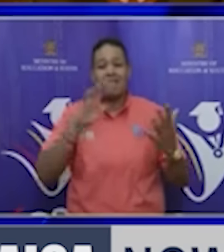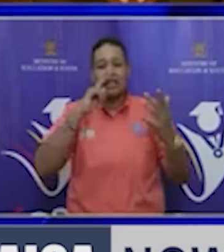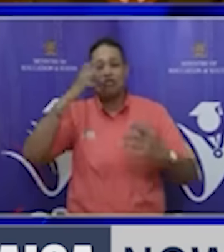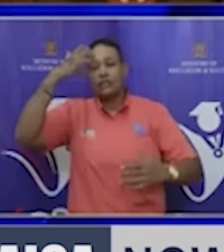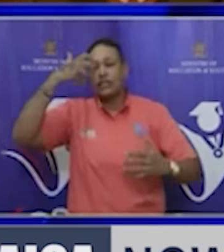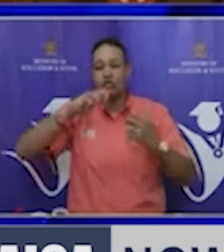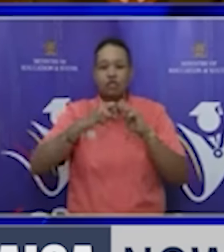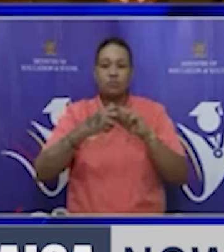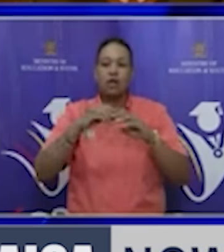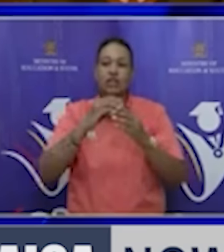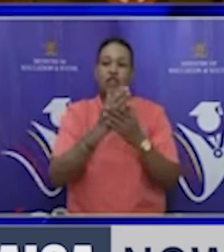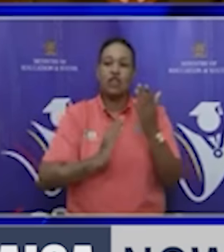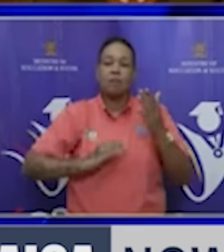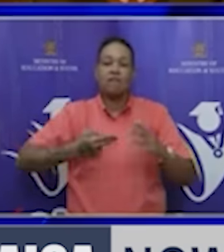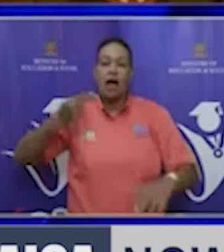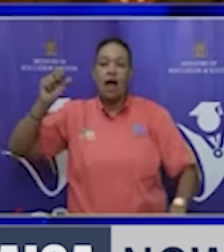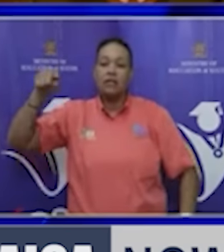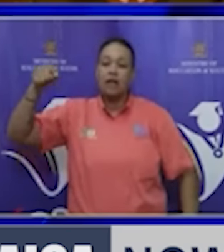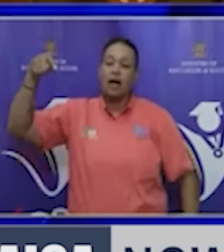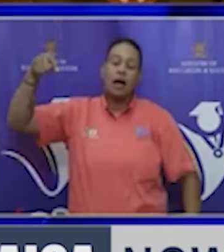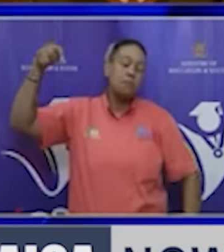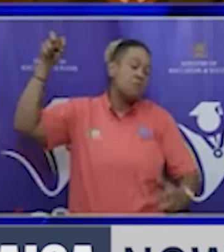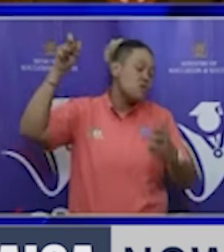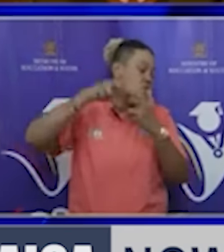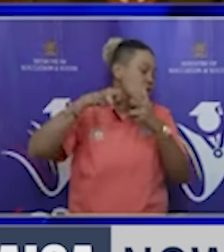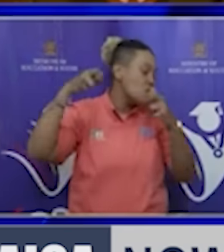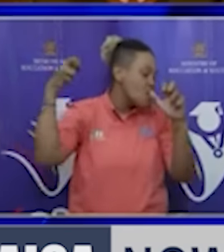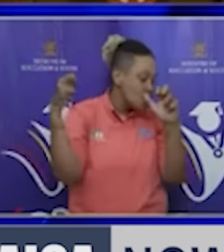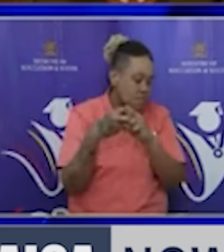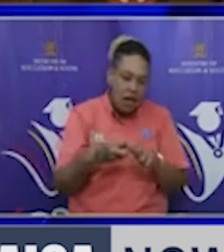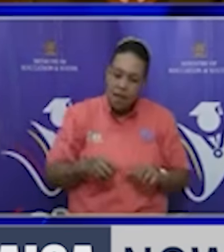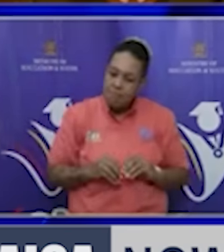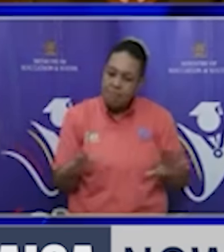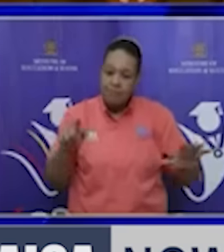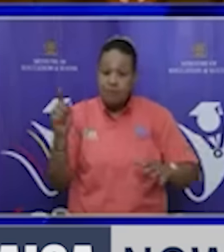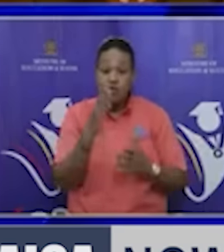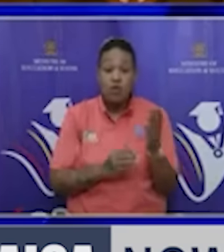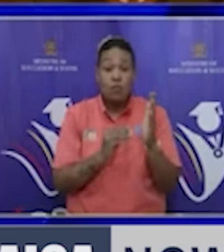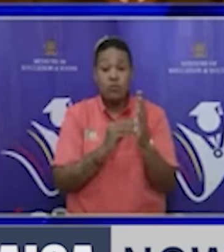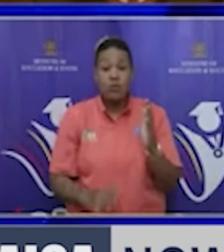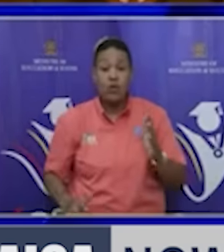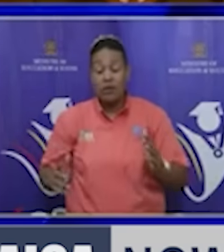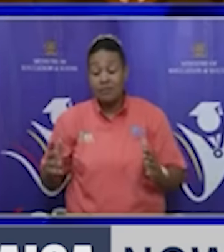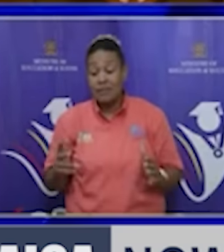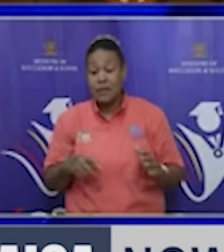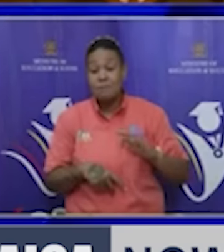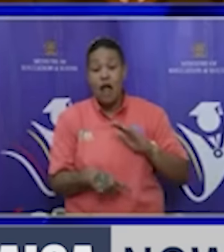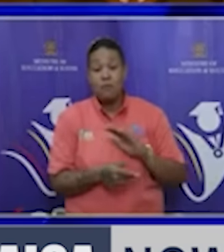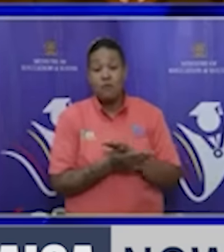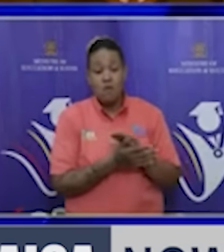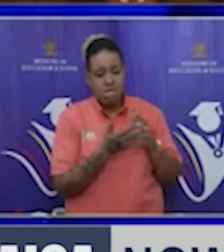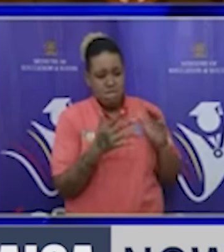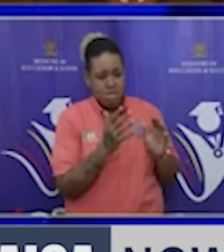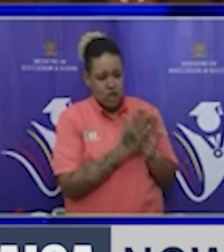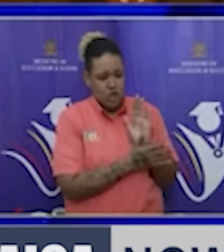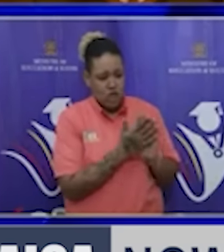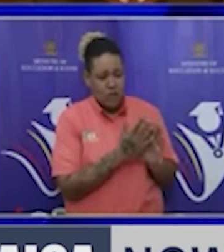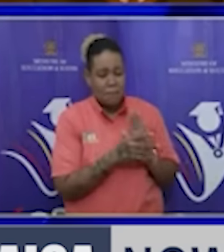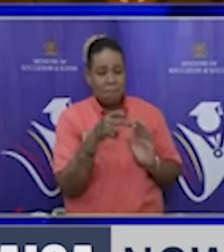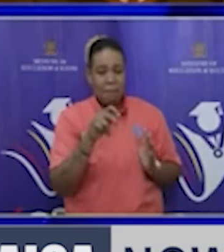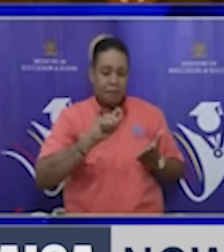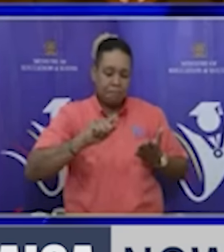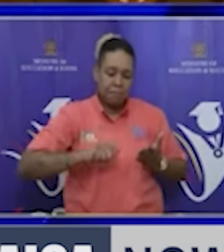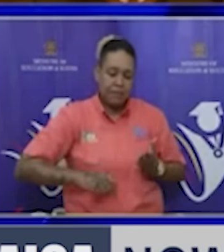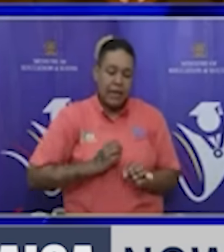serious problem in some of our high schools. Some students arriving from our primary schools via the PEP